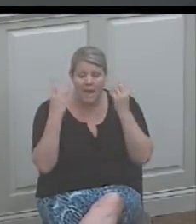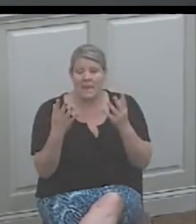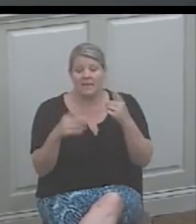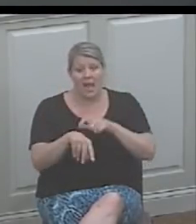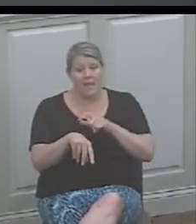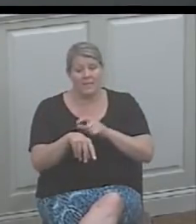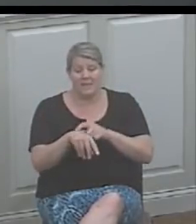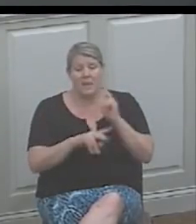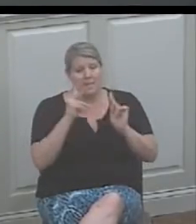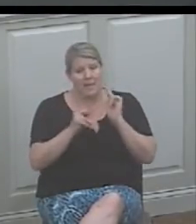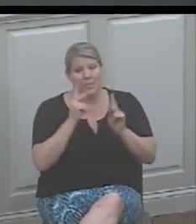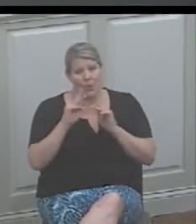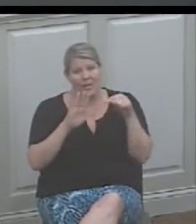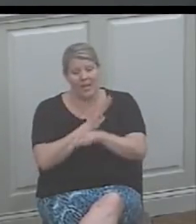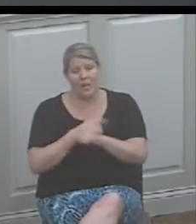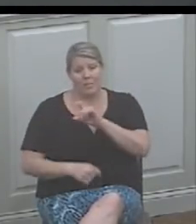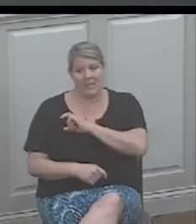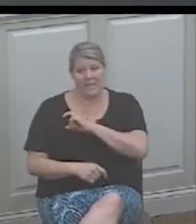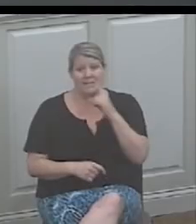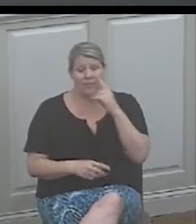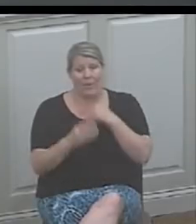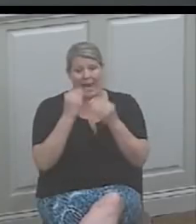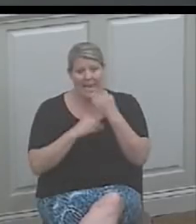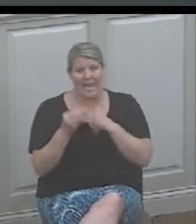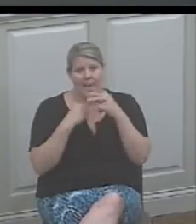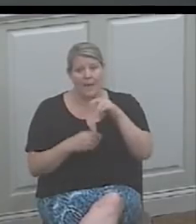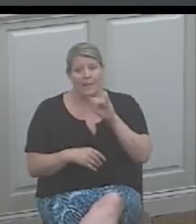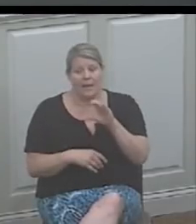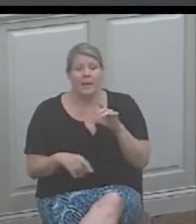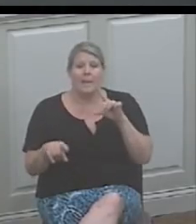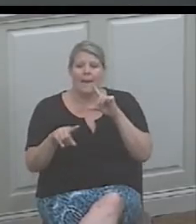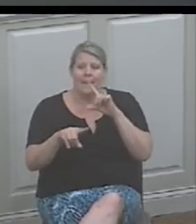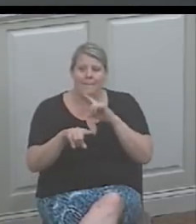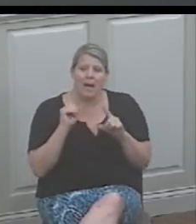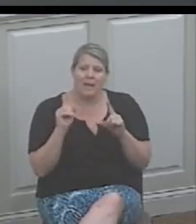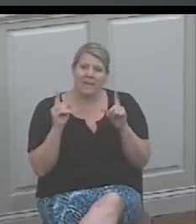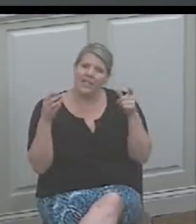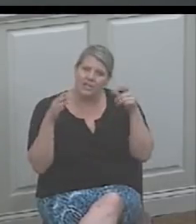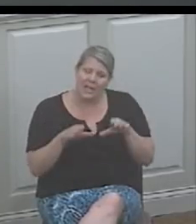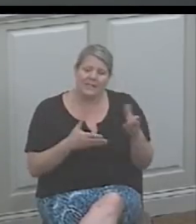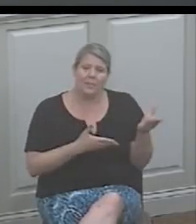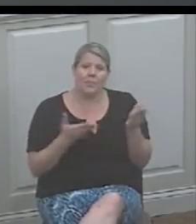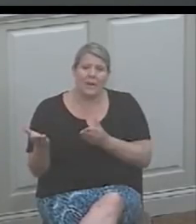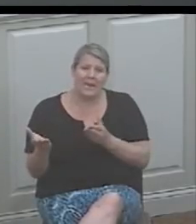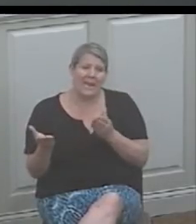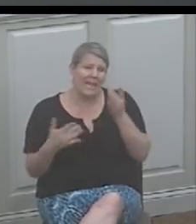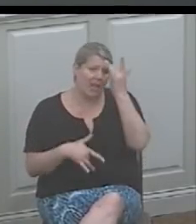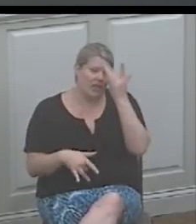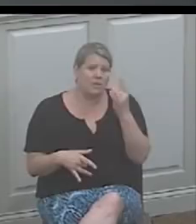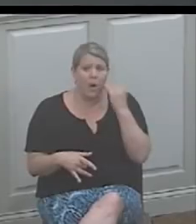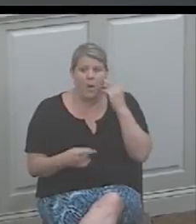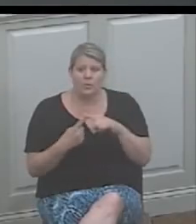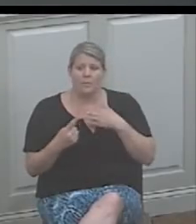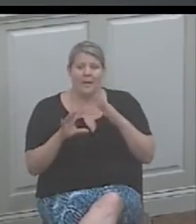Now I realize that chance of that happening here is very slim, but the chance of bringing bloodborne diseases home is not. There have been several